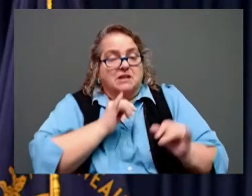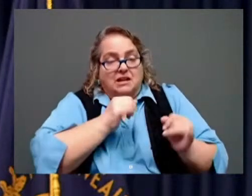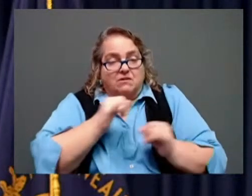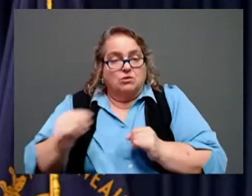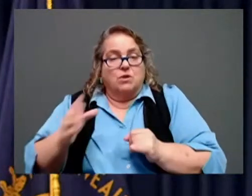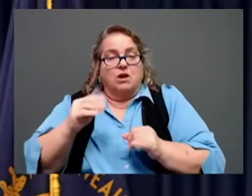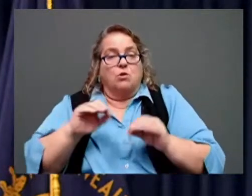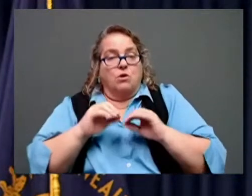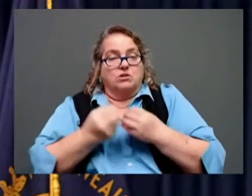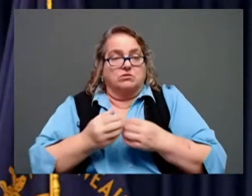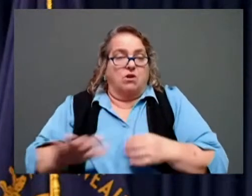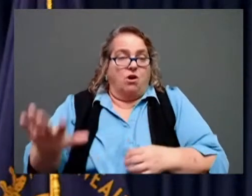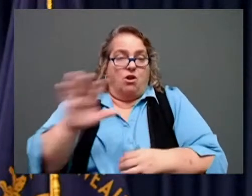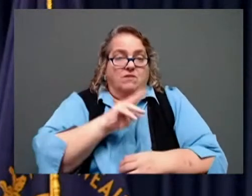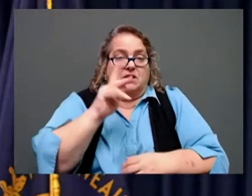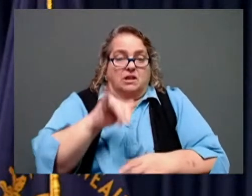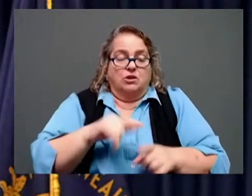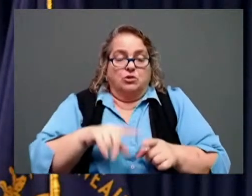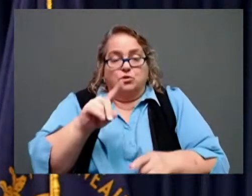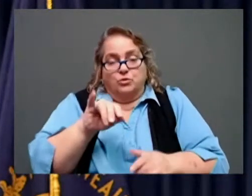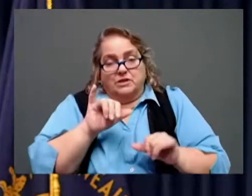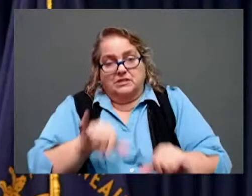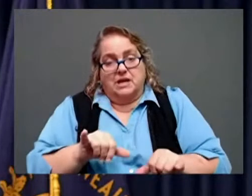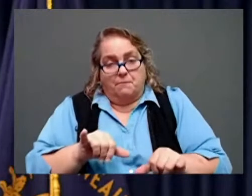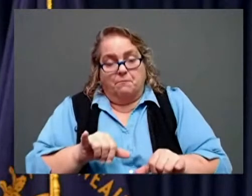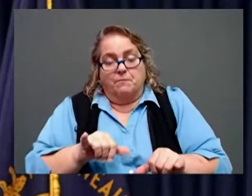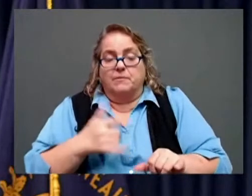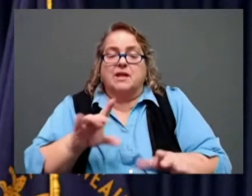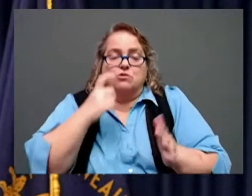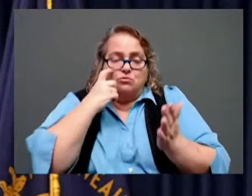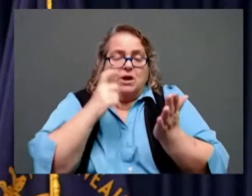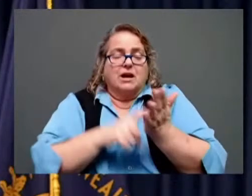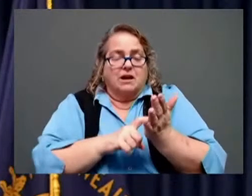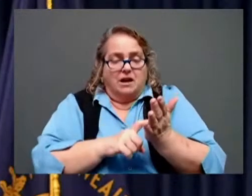Kentucky to do the same. Let's make sure we're recognizing the loss that